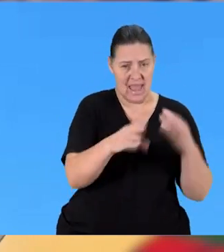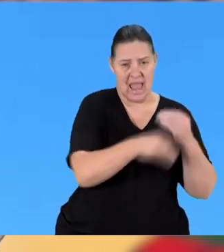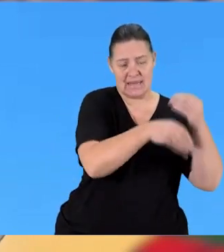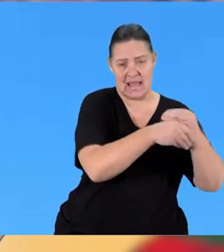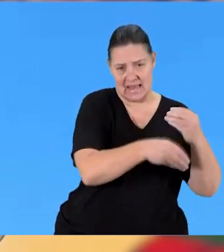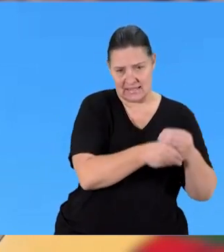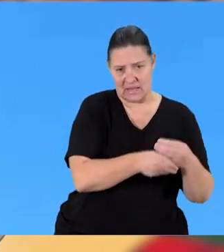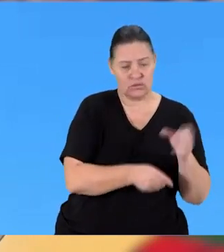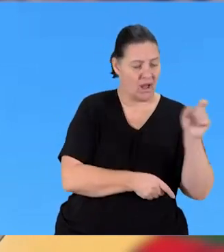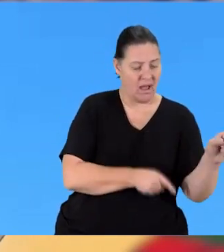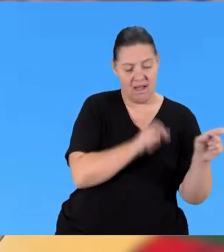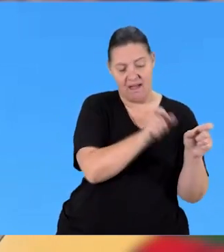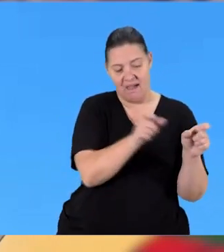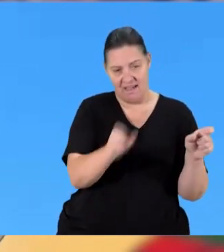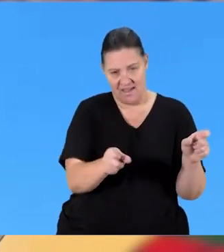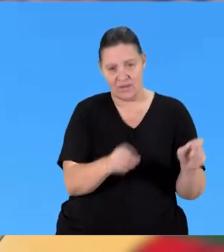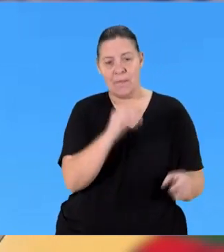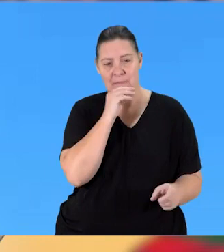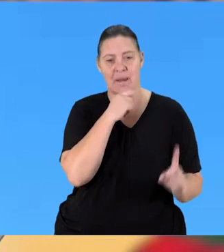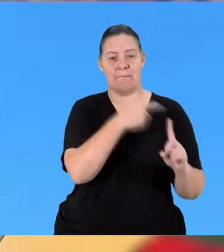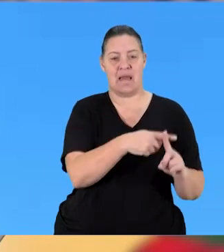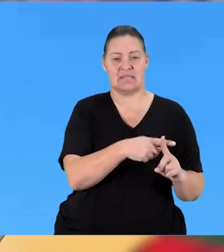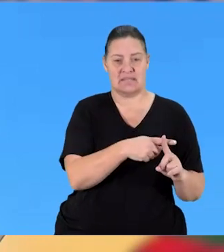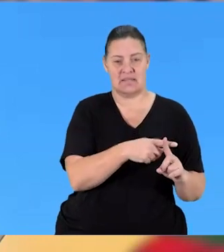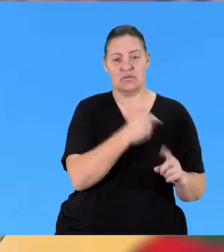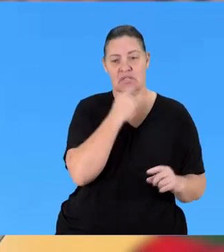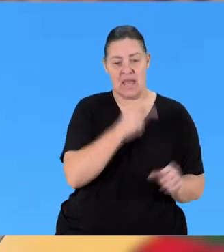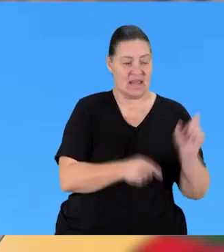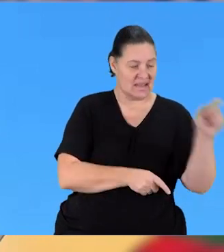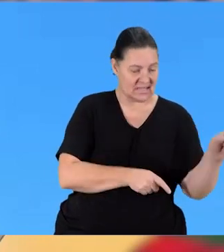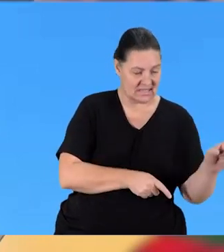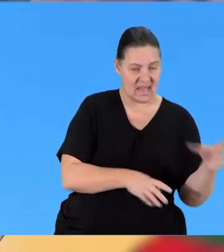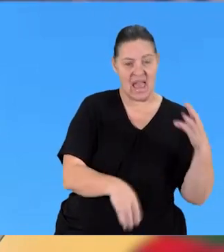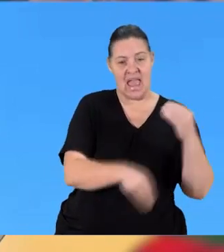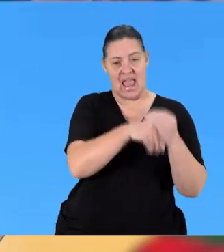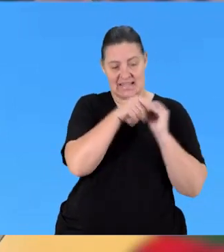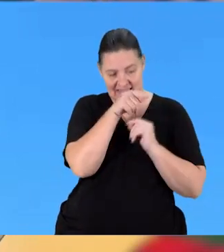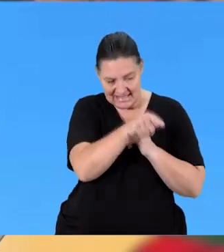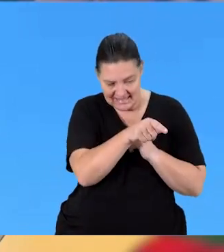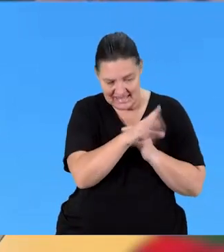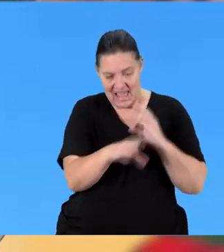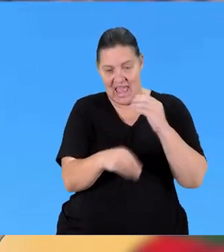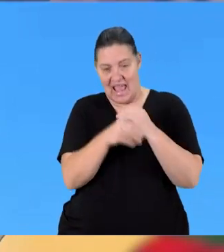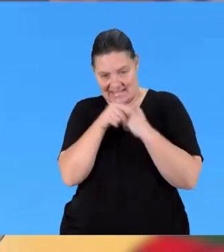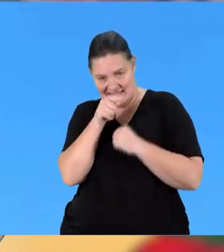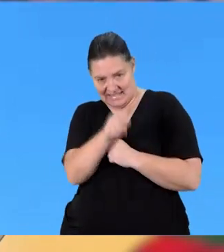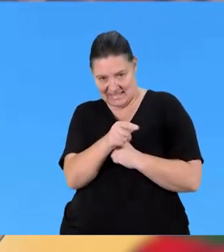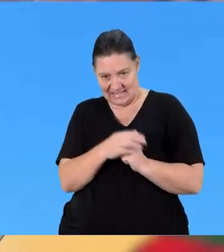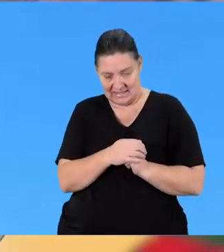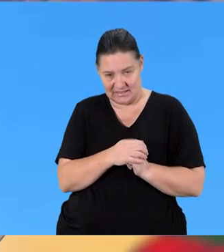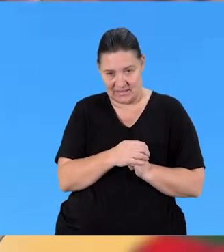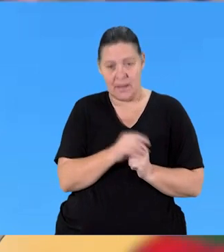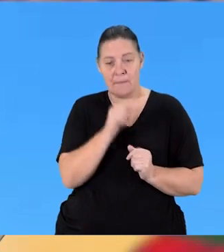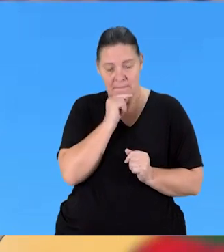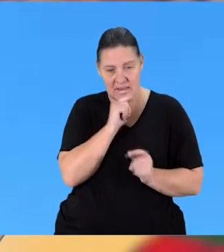products. So to separate those reactants, we're going to use a plus sign to say that this particular compound or this